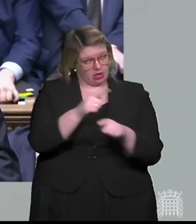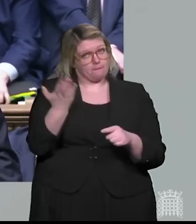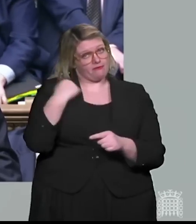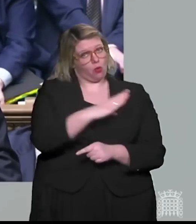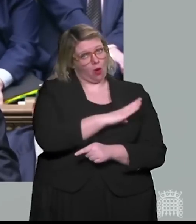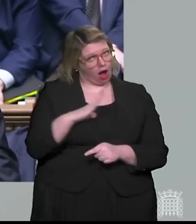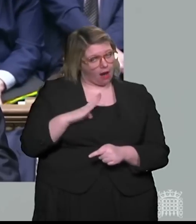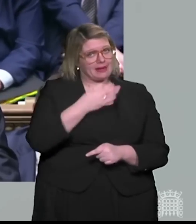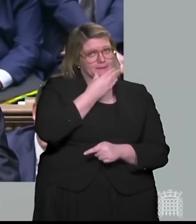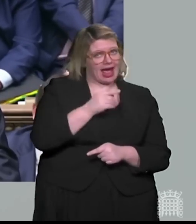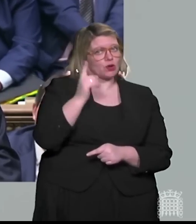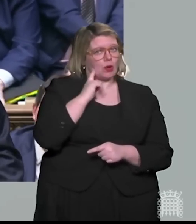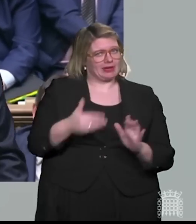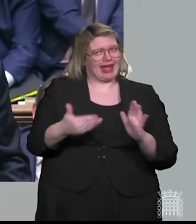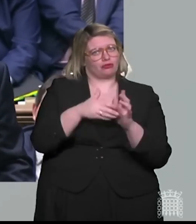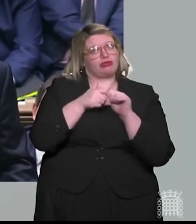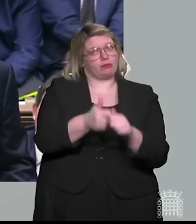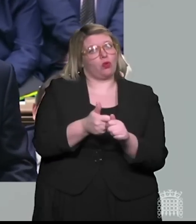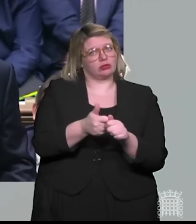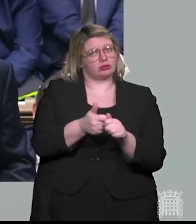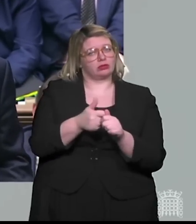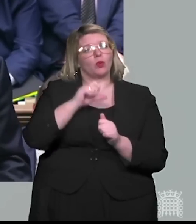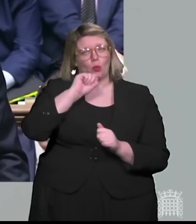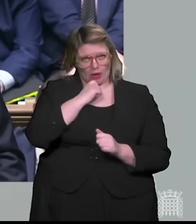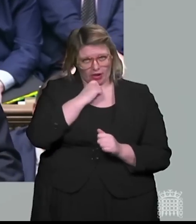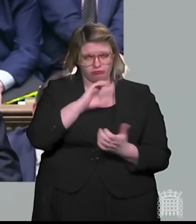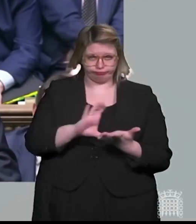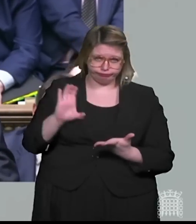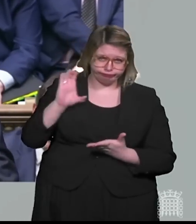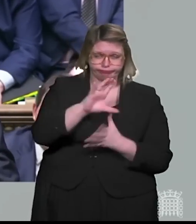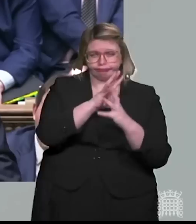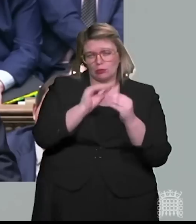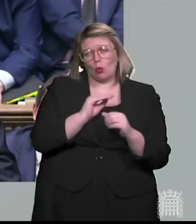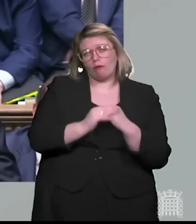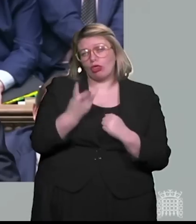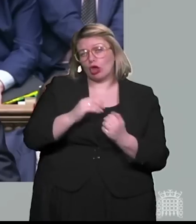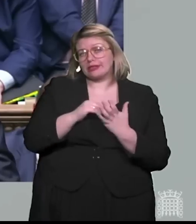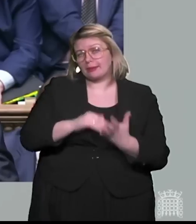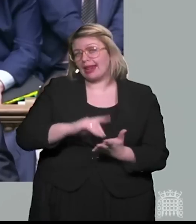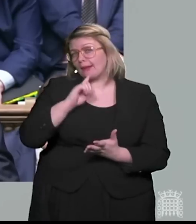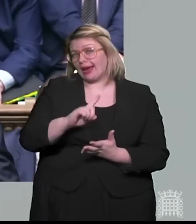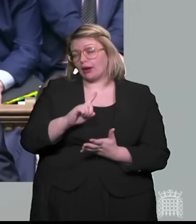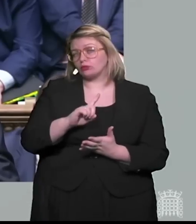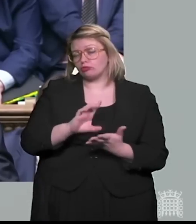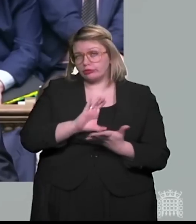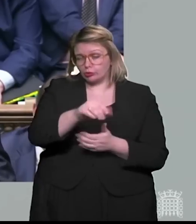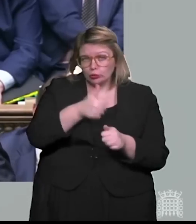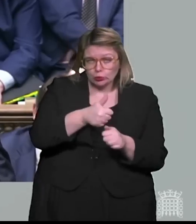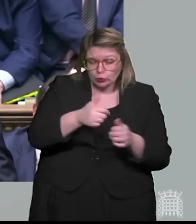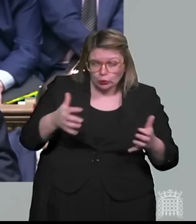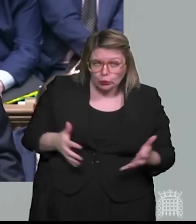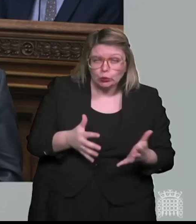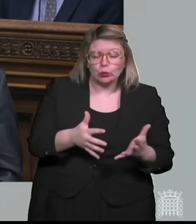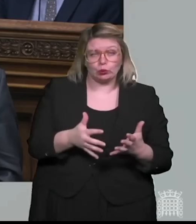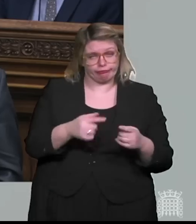ex-servicemen and women. We will provide a package worth over £30 million to increase the capacity of